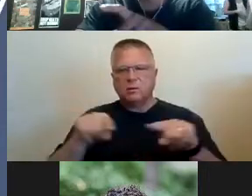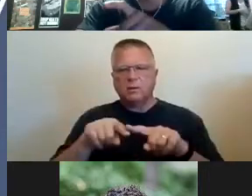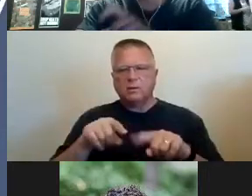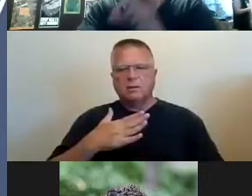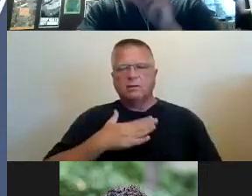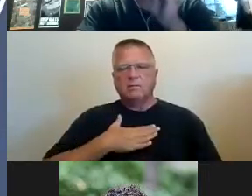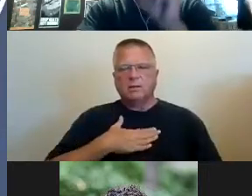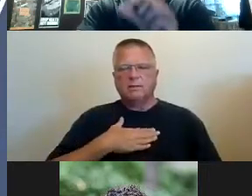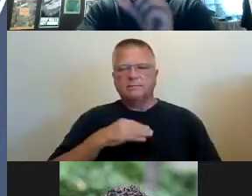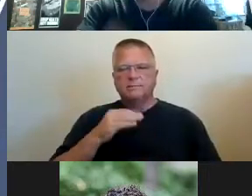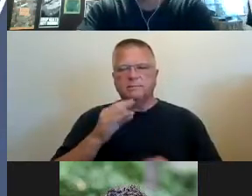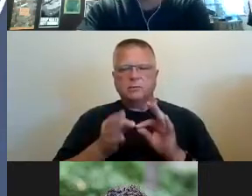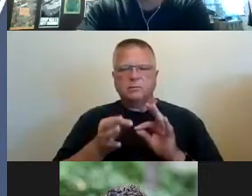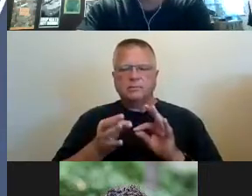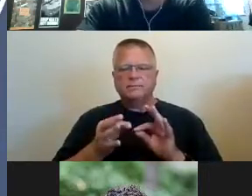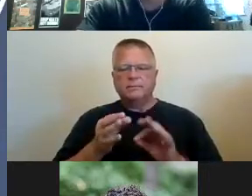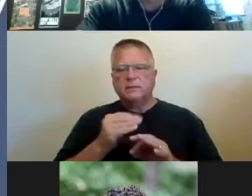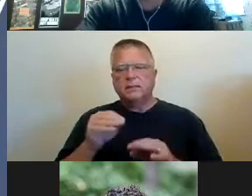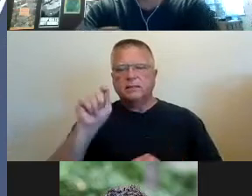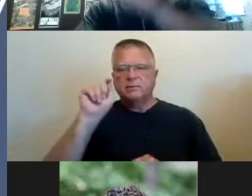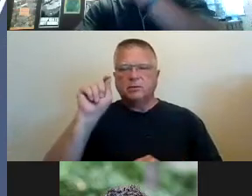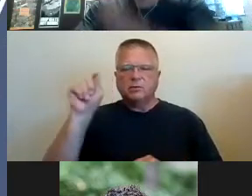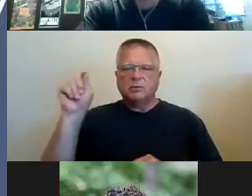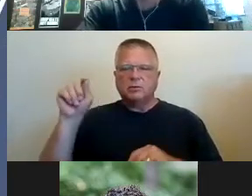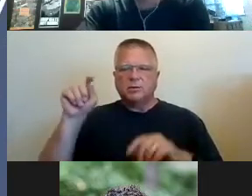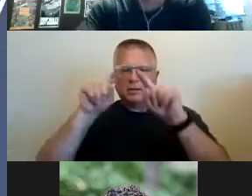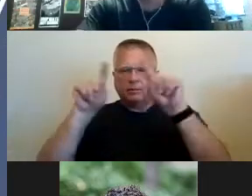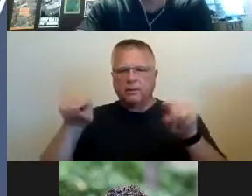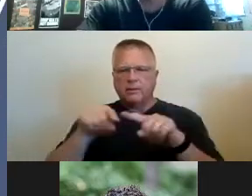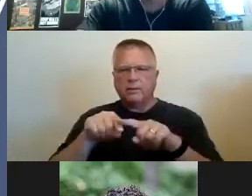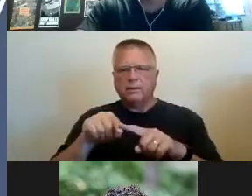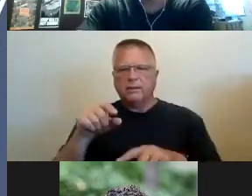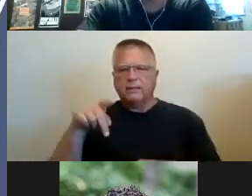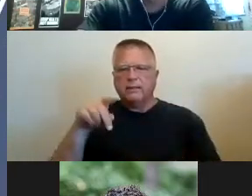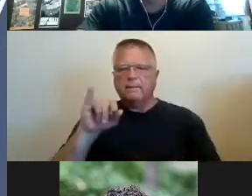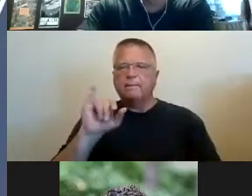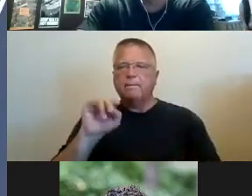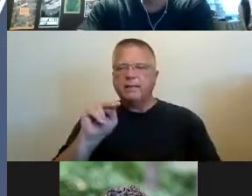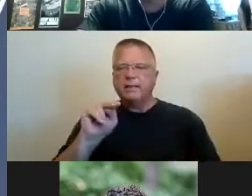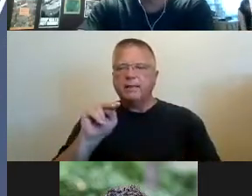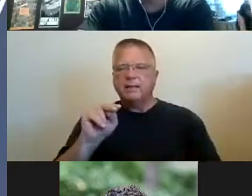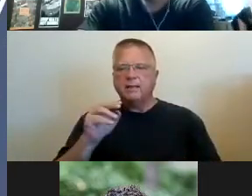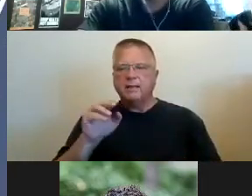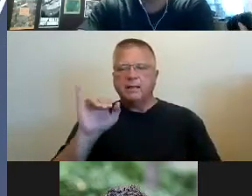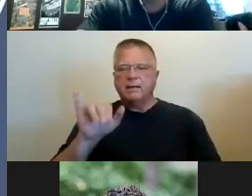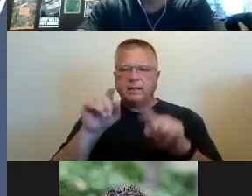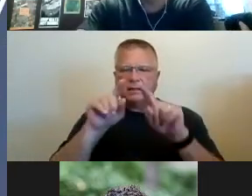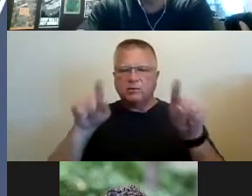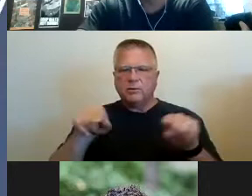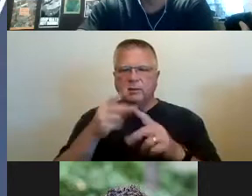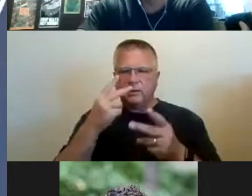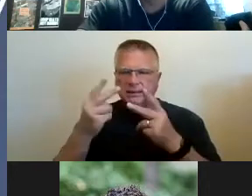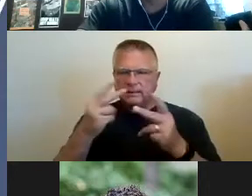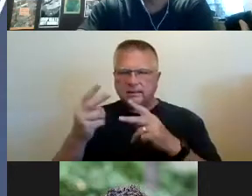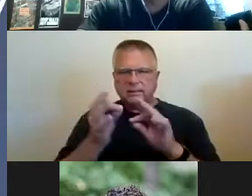3 dots, and you can pin his screen so that he's always going to be on top for you to see. But yeah, I guess we have